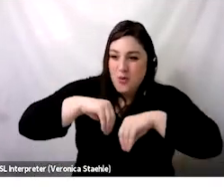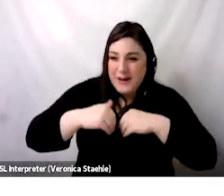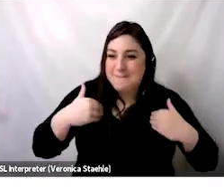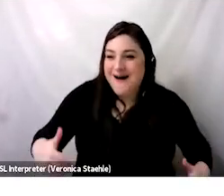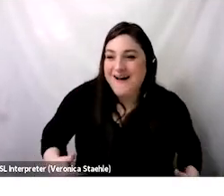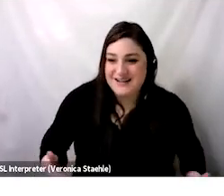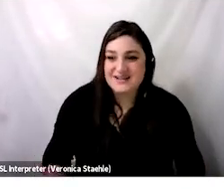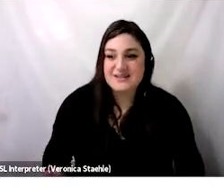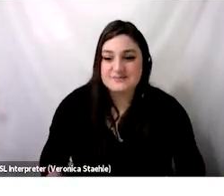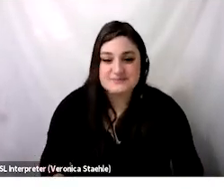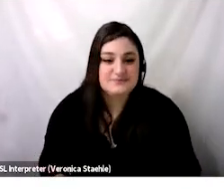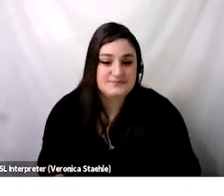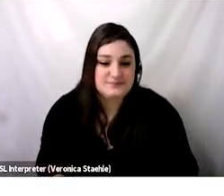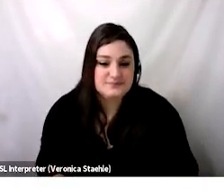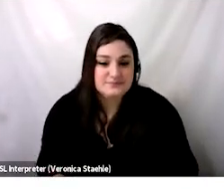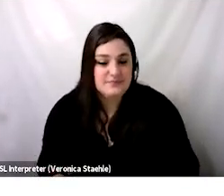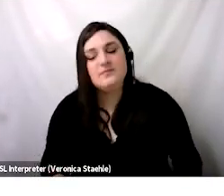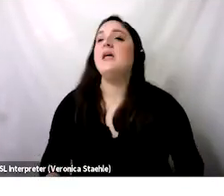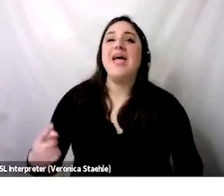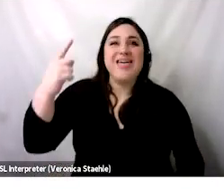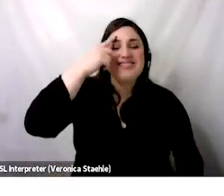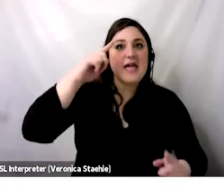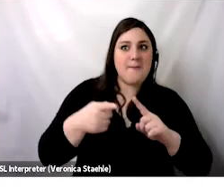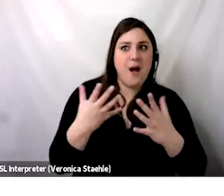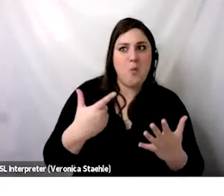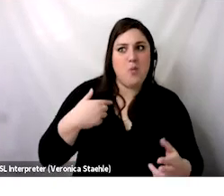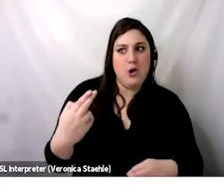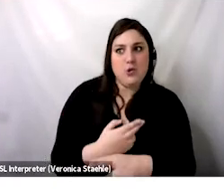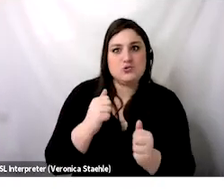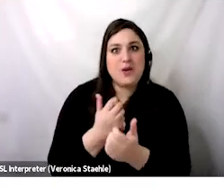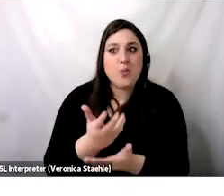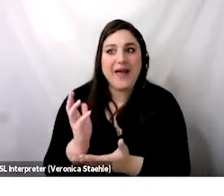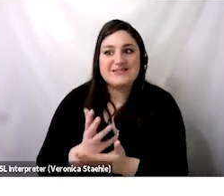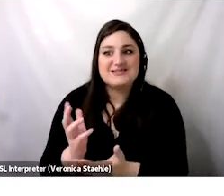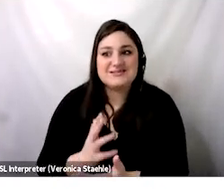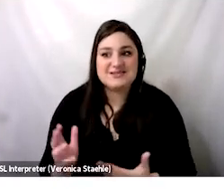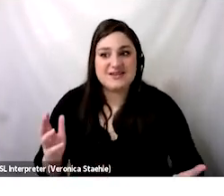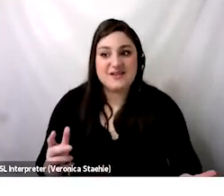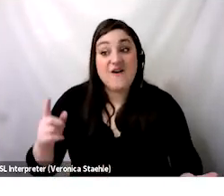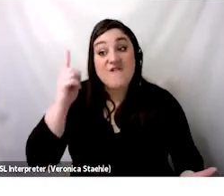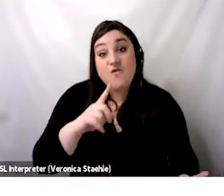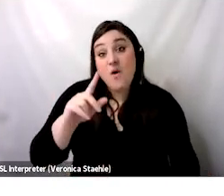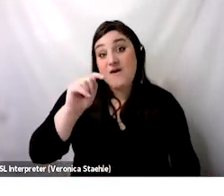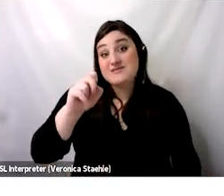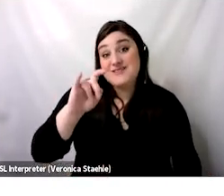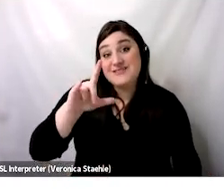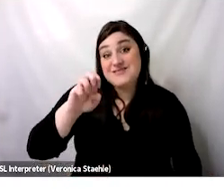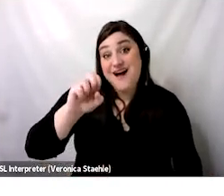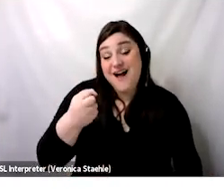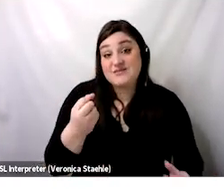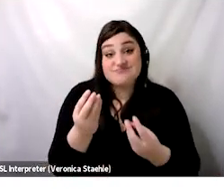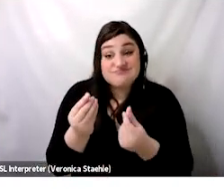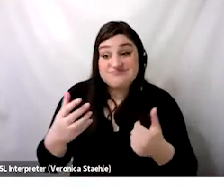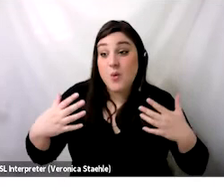What do we use with waste? Well, in the textile industry, we donate used